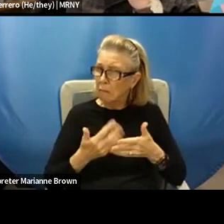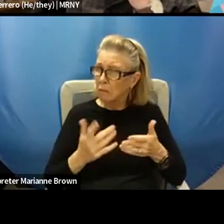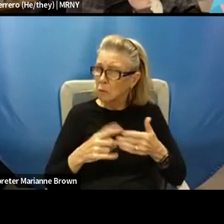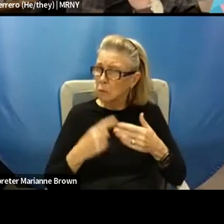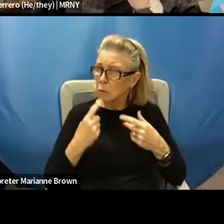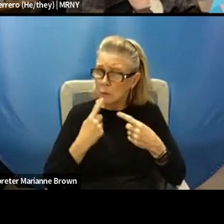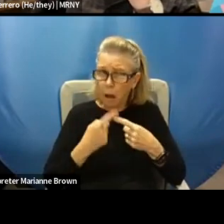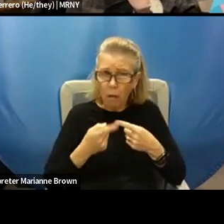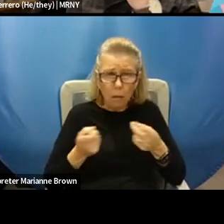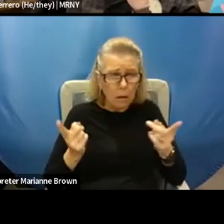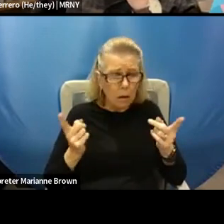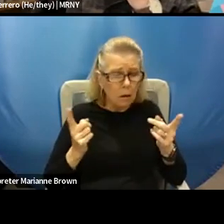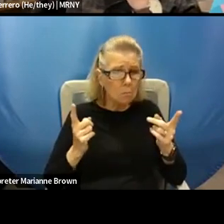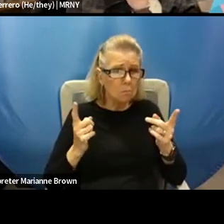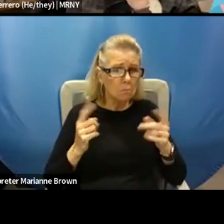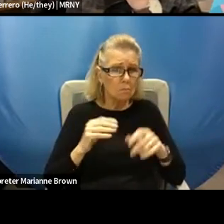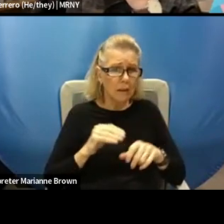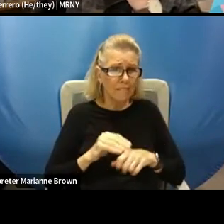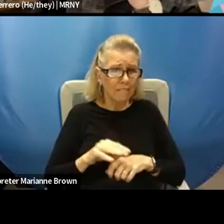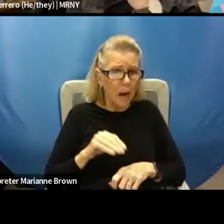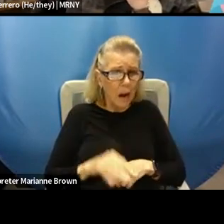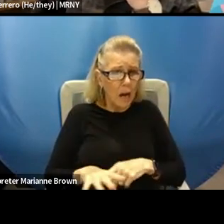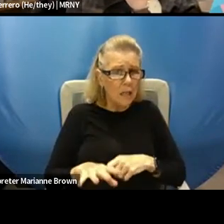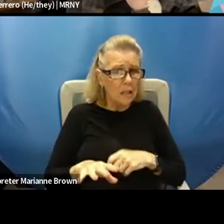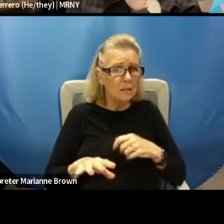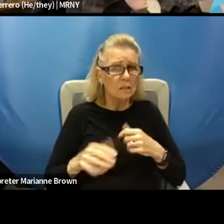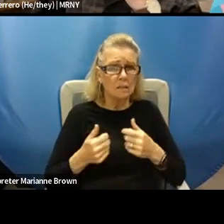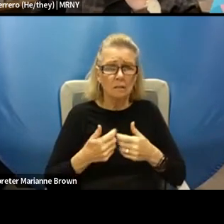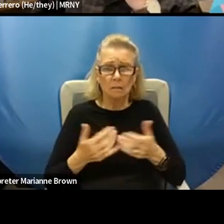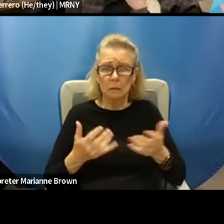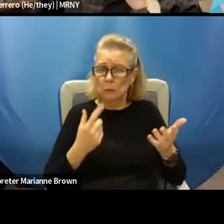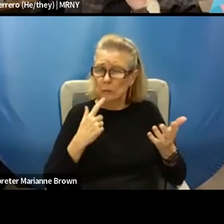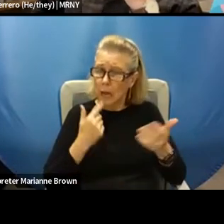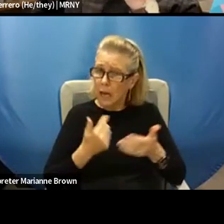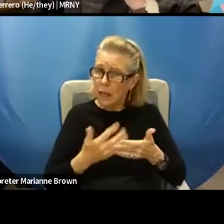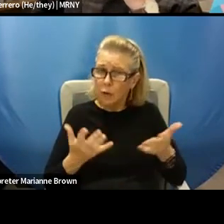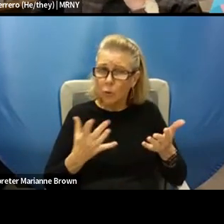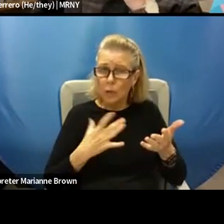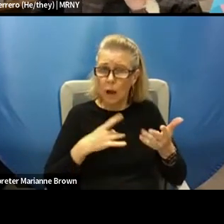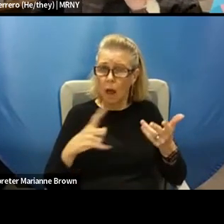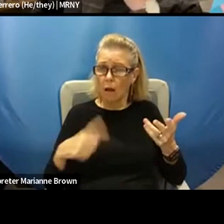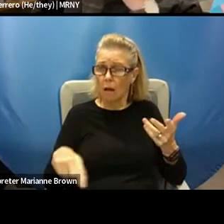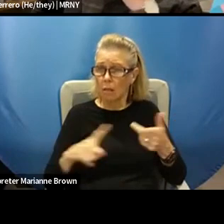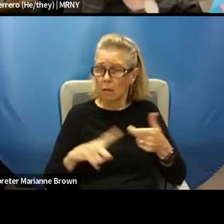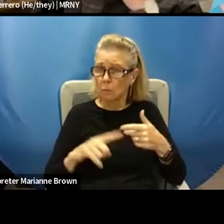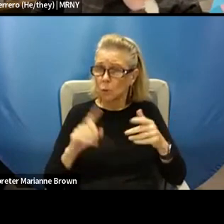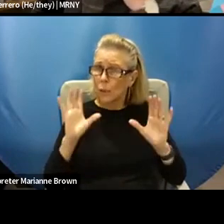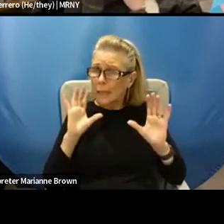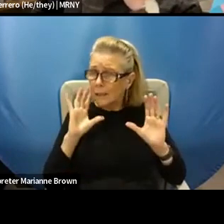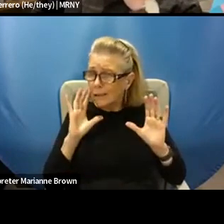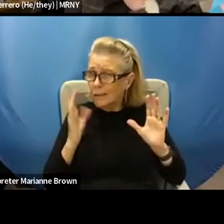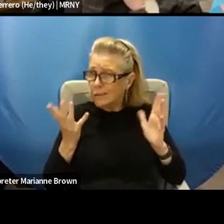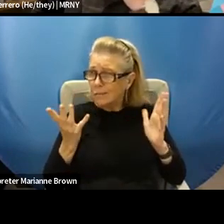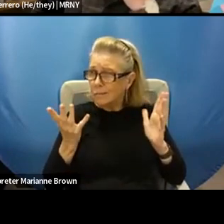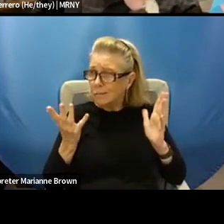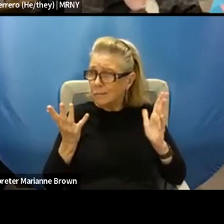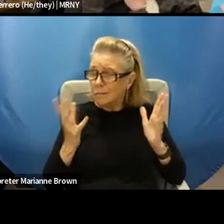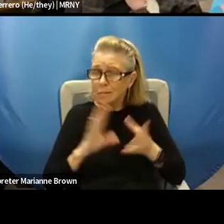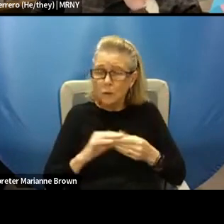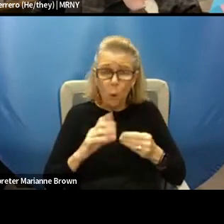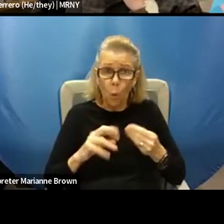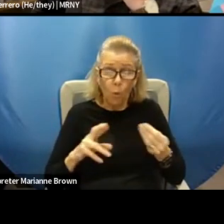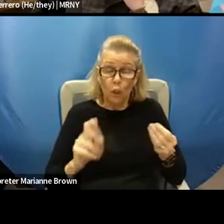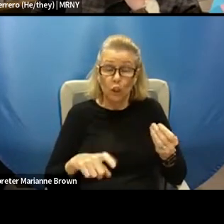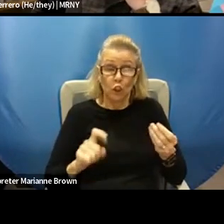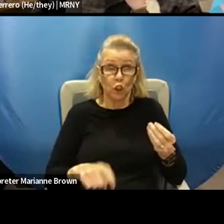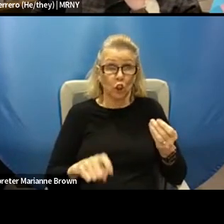them, to say, any advice, anything you would like them to hear or they should